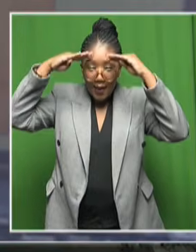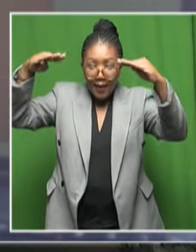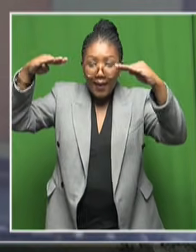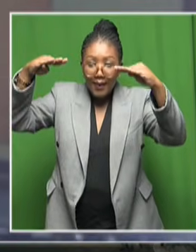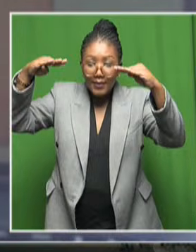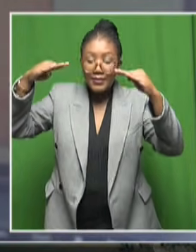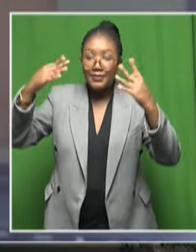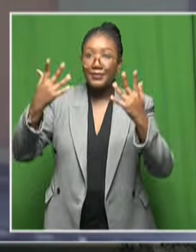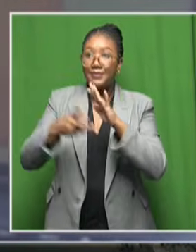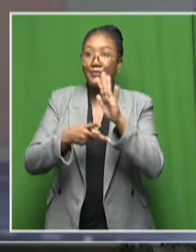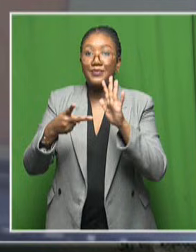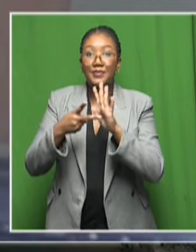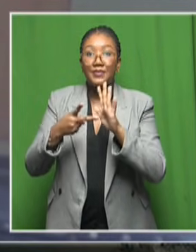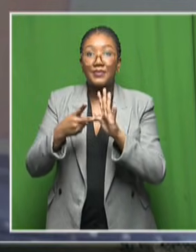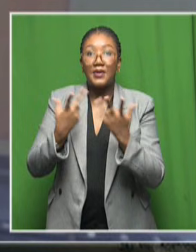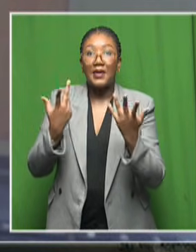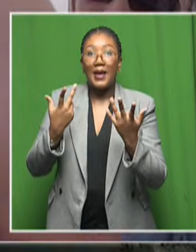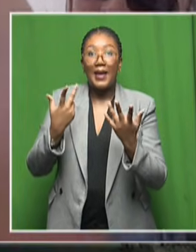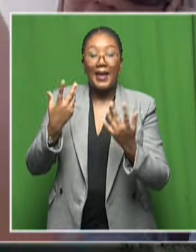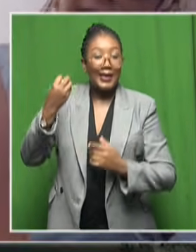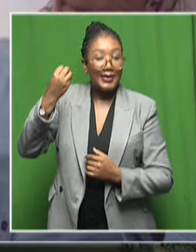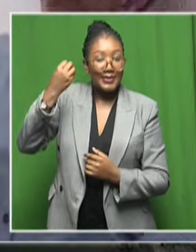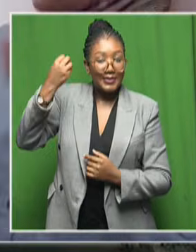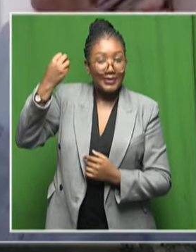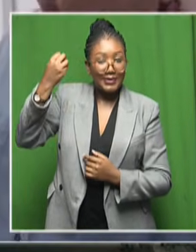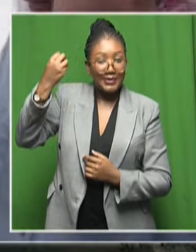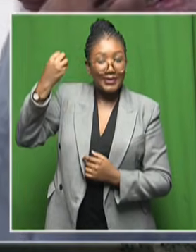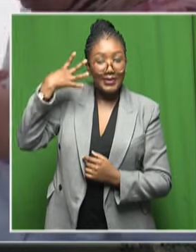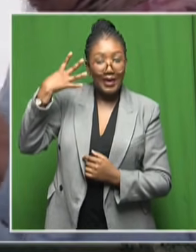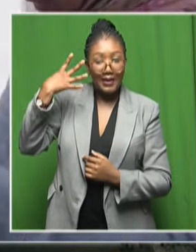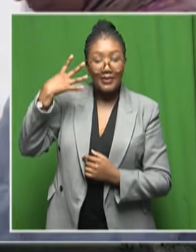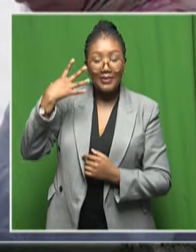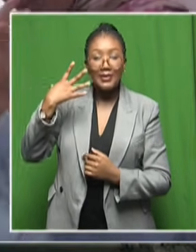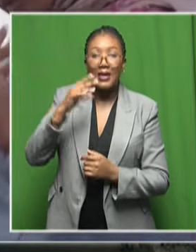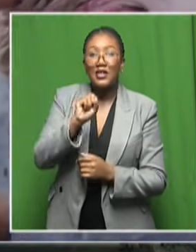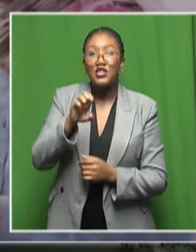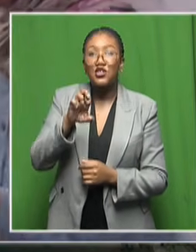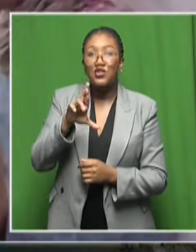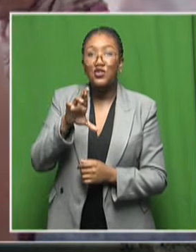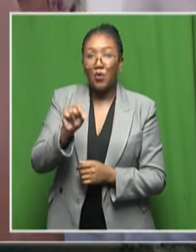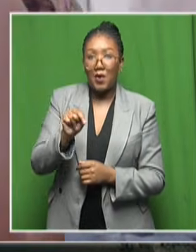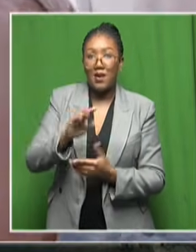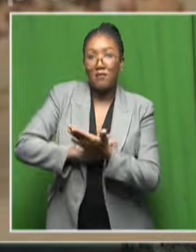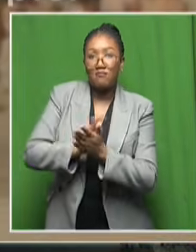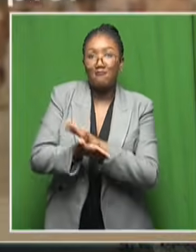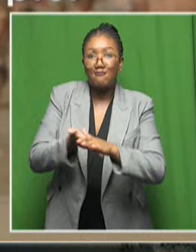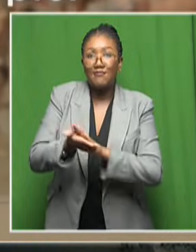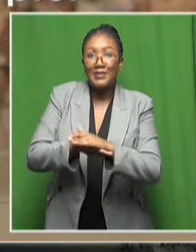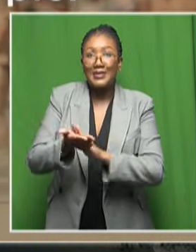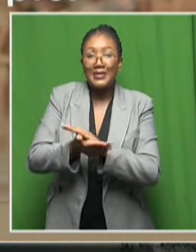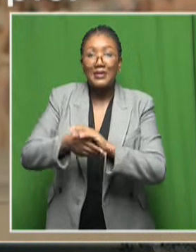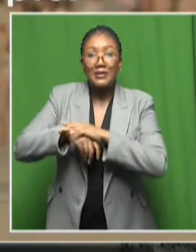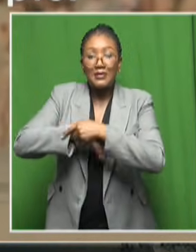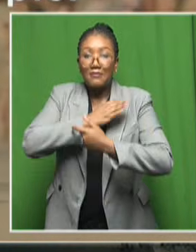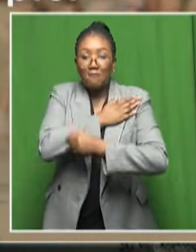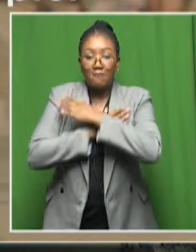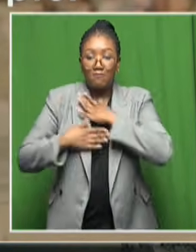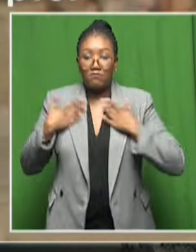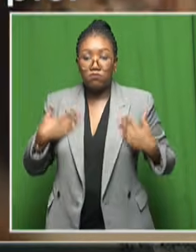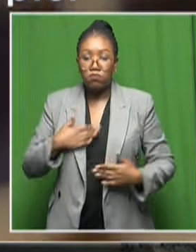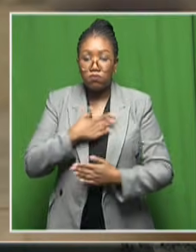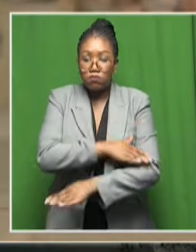your skin block on and sunblock or whatever. But tell us a little bit more. How do we protect ourselves? Yeah, so